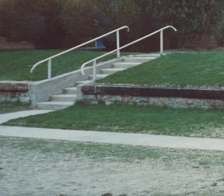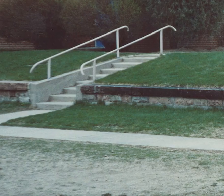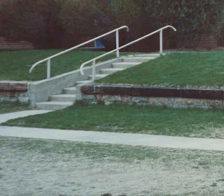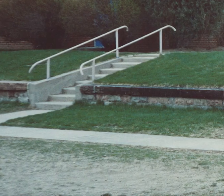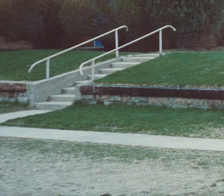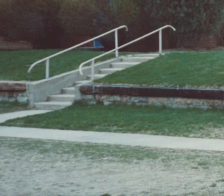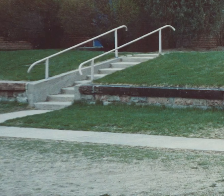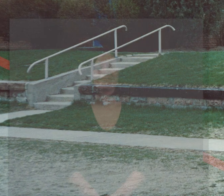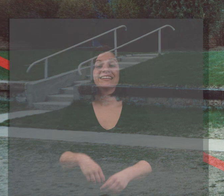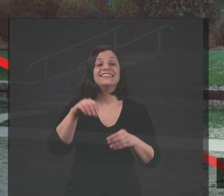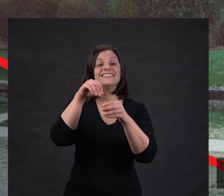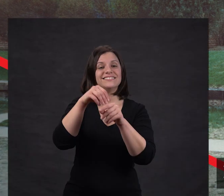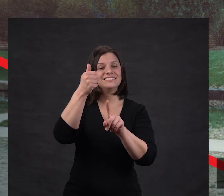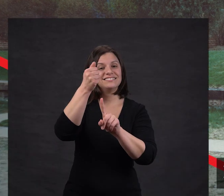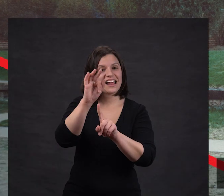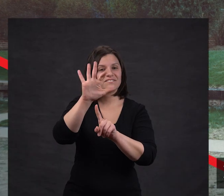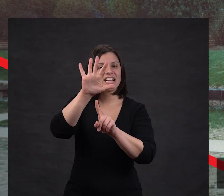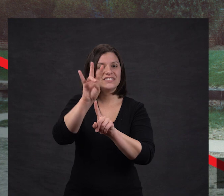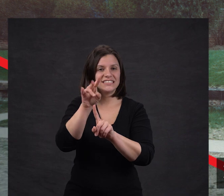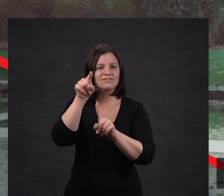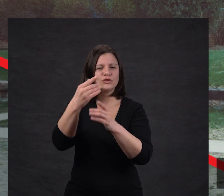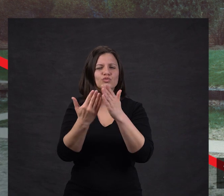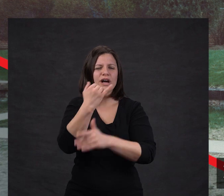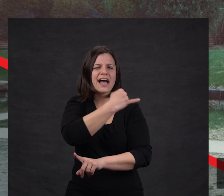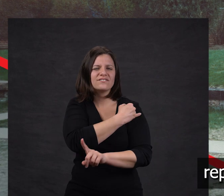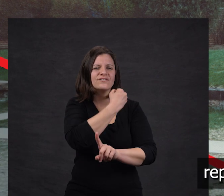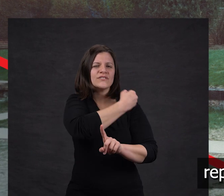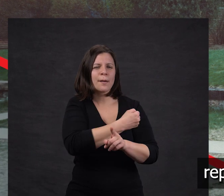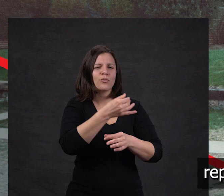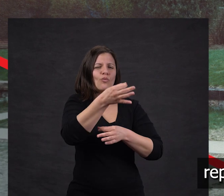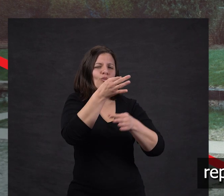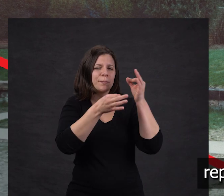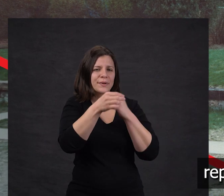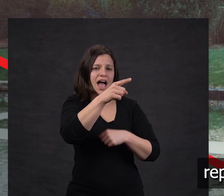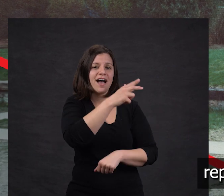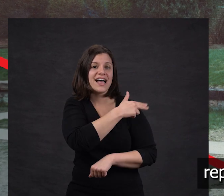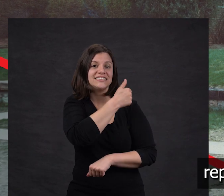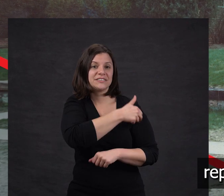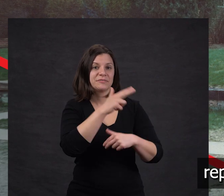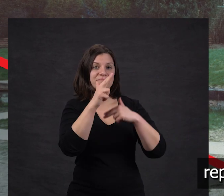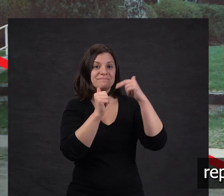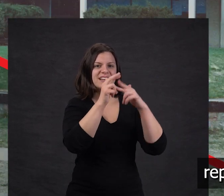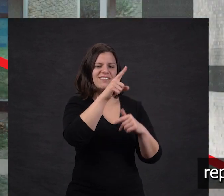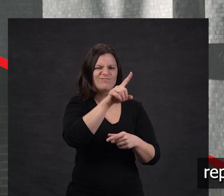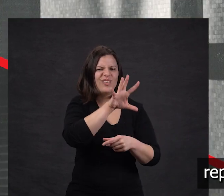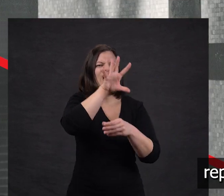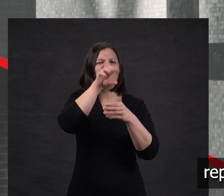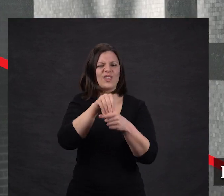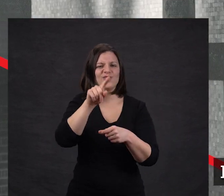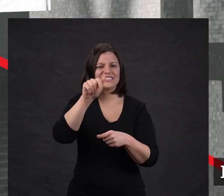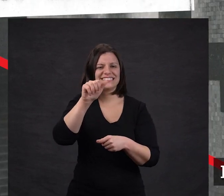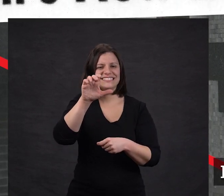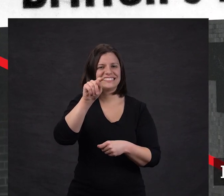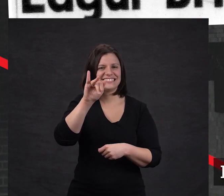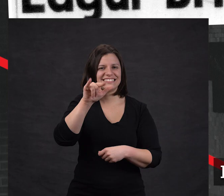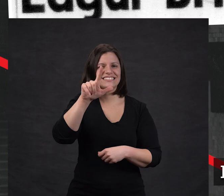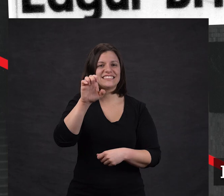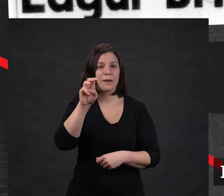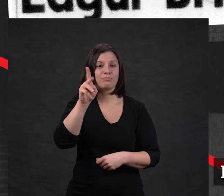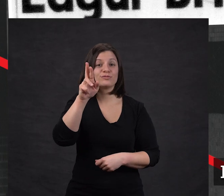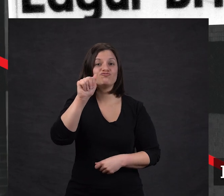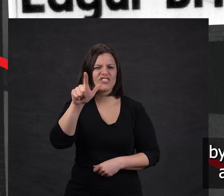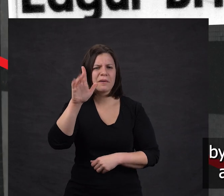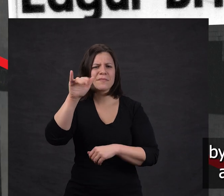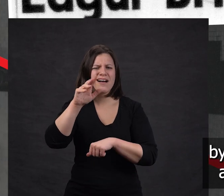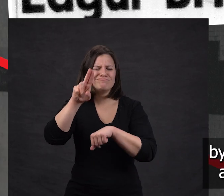and a nurse with a patient. In 1957, a new infirmary replaced the hospital building. It included a